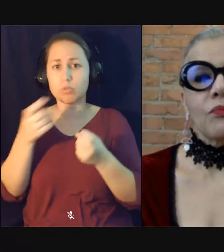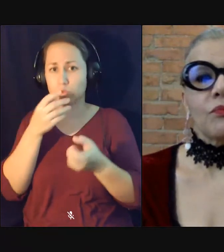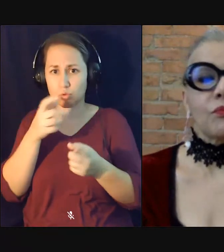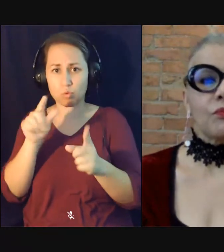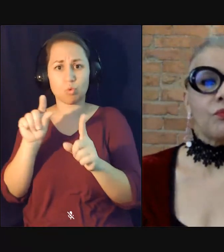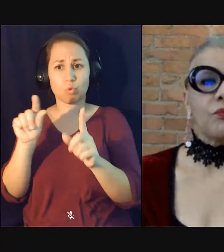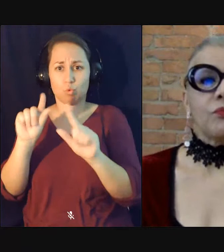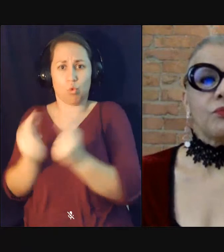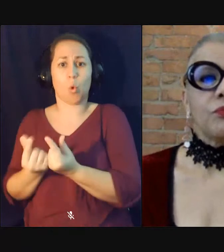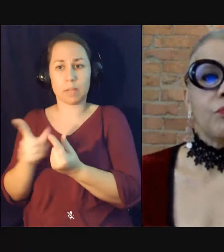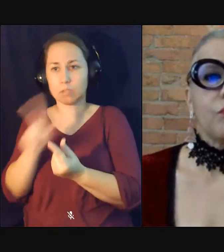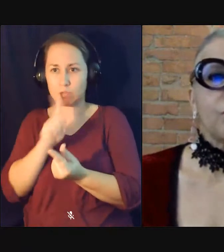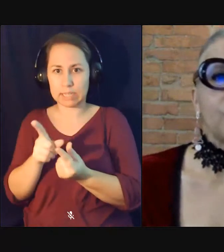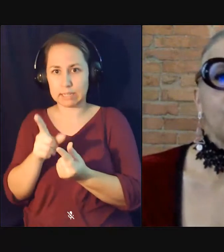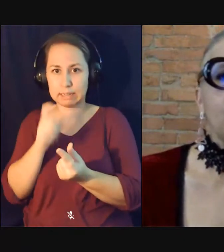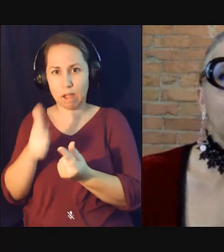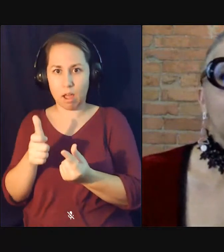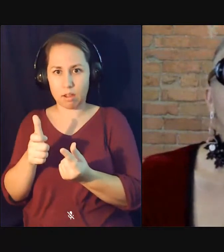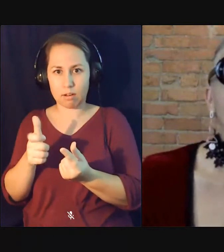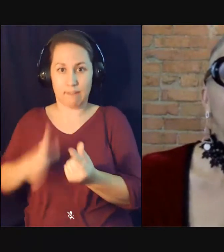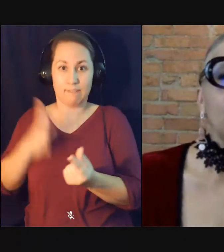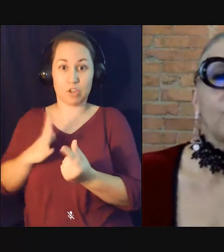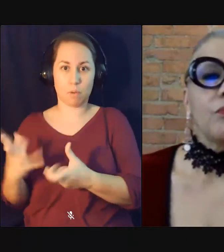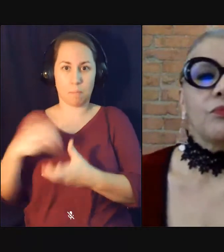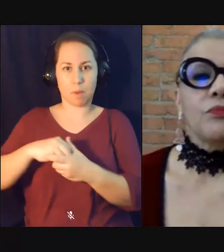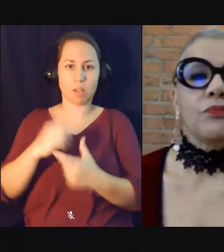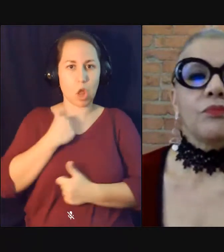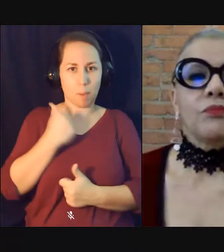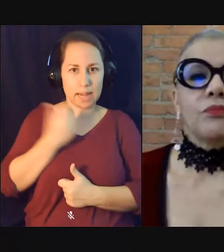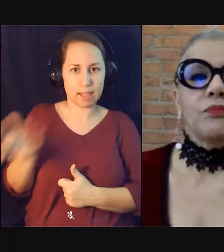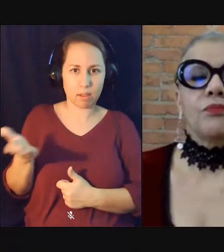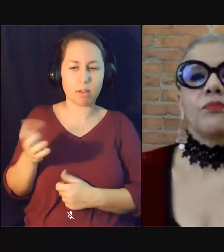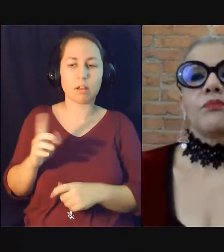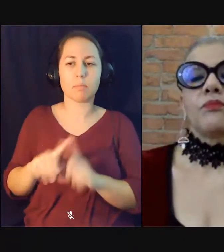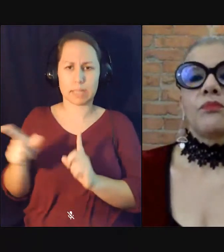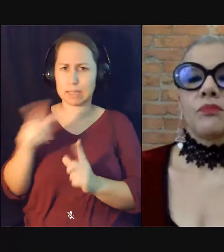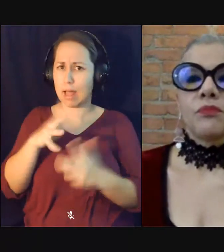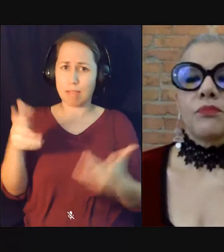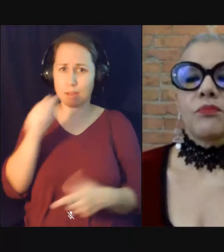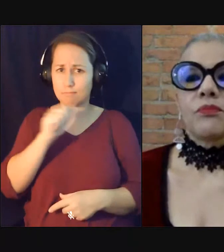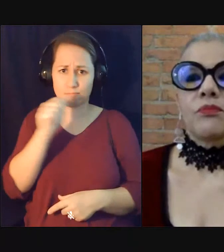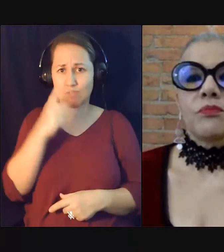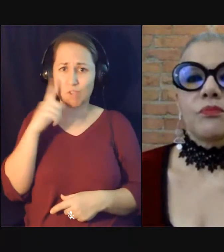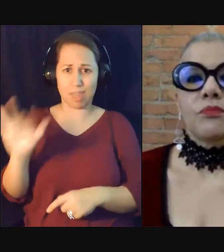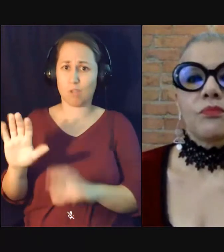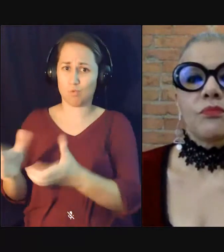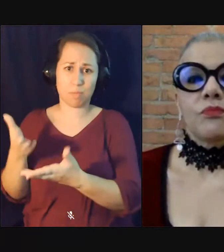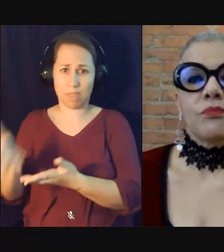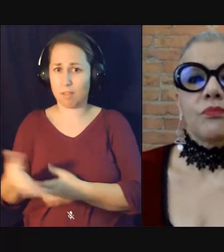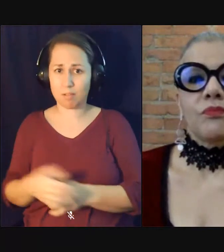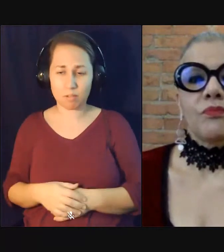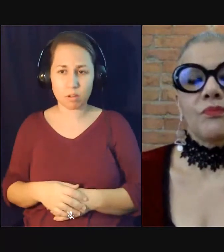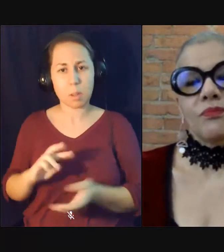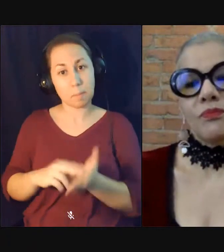of an unofficial part of Ukraine's army. There's a lot of tolerance for the radical right in Ukraine, which is not to say